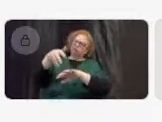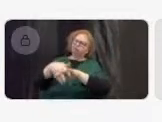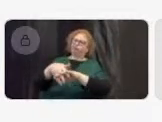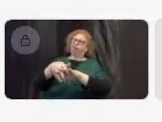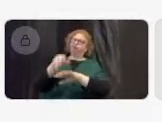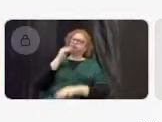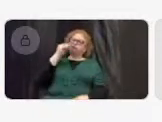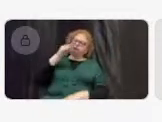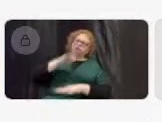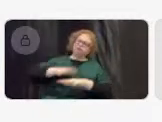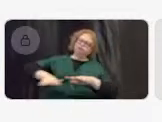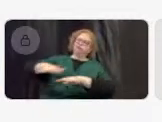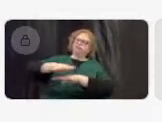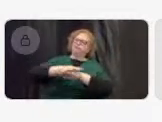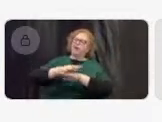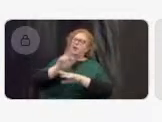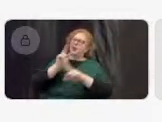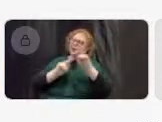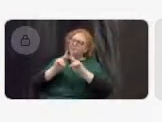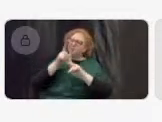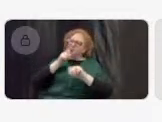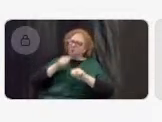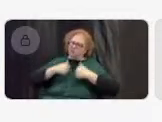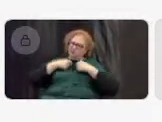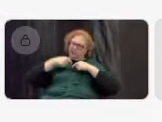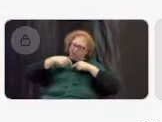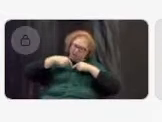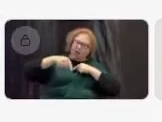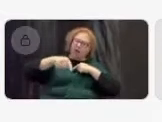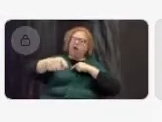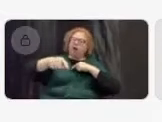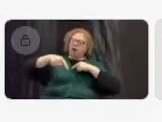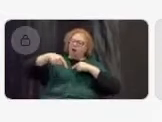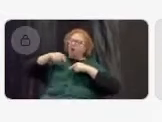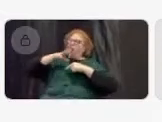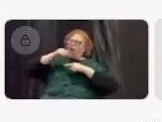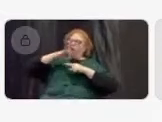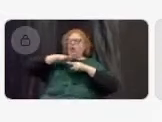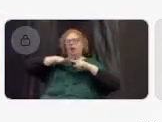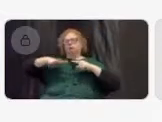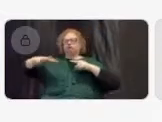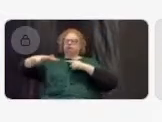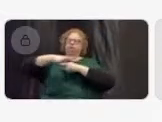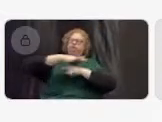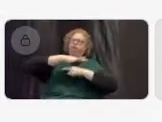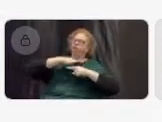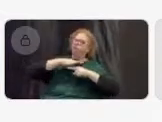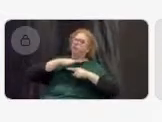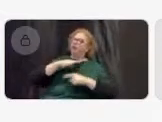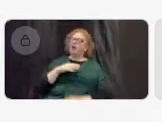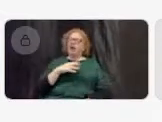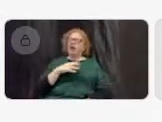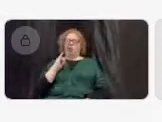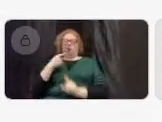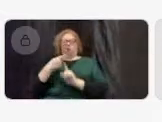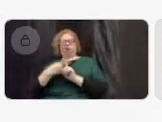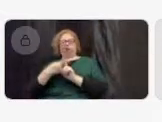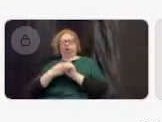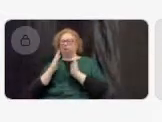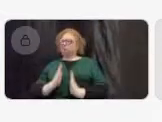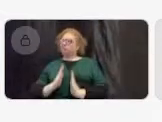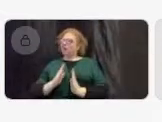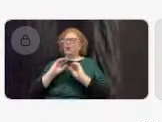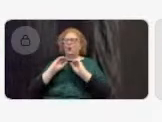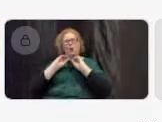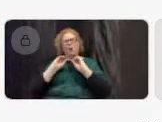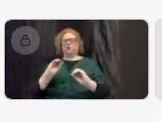door and down the street, but throughout the Heights. There are no guarantees that the renters will behave. We know